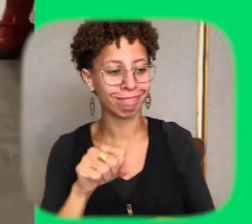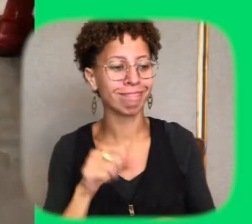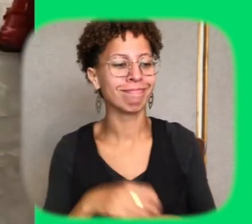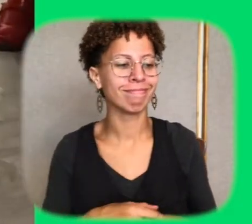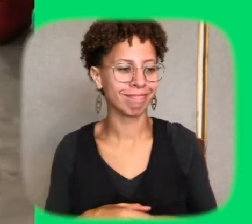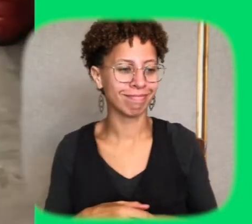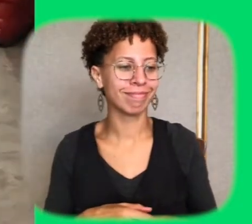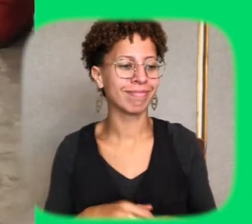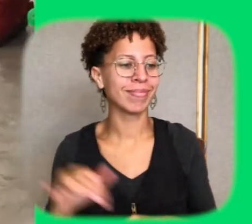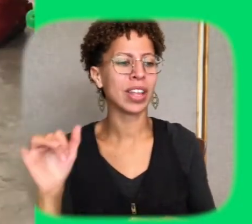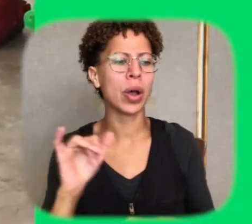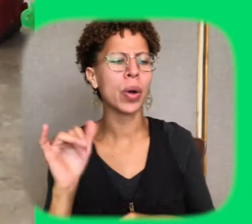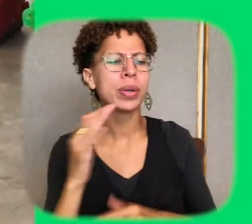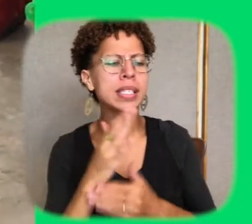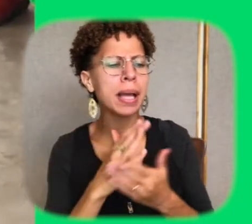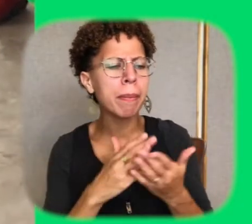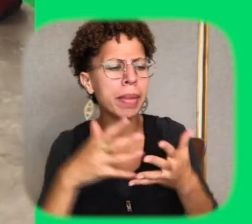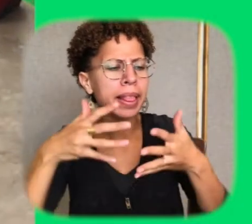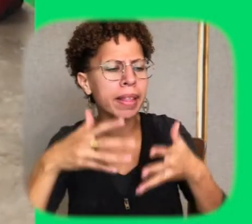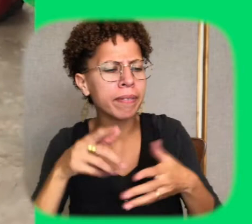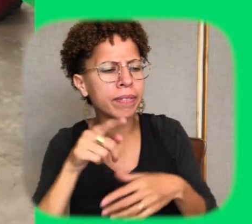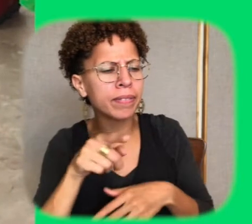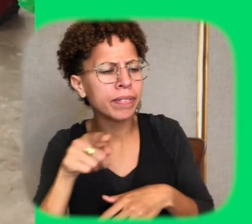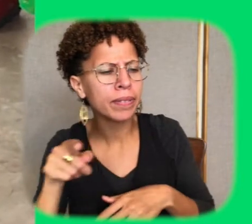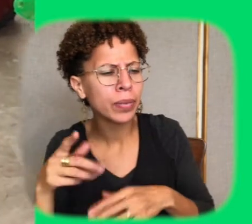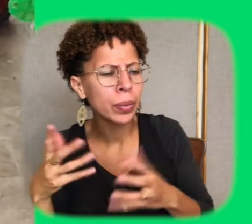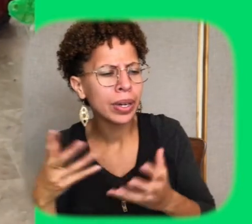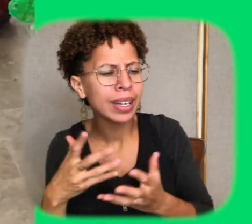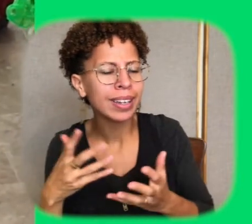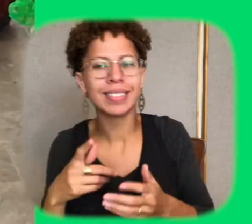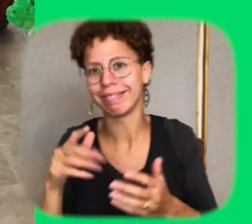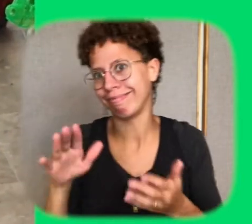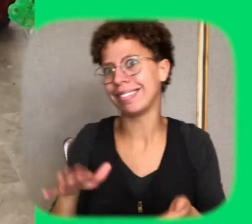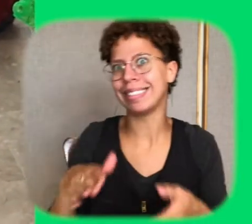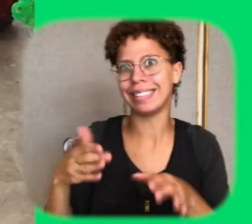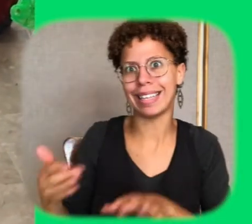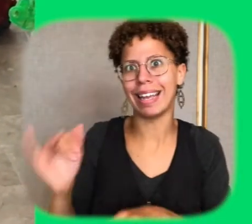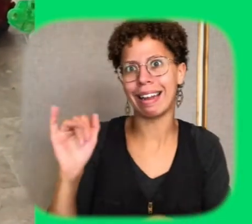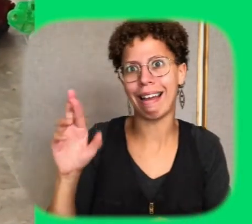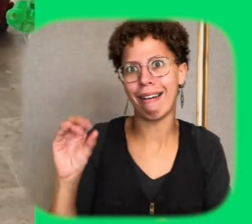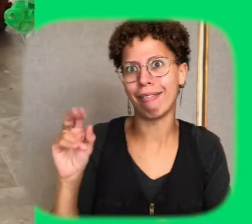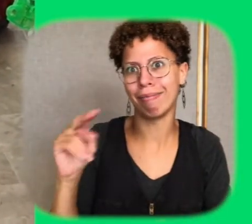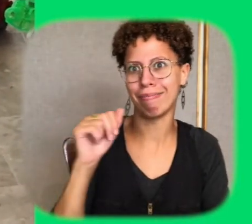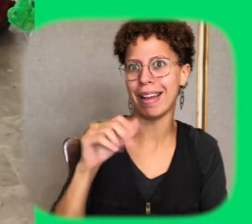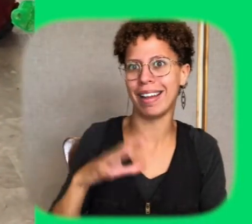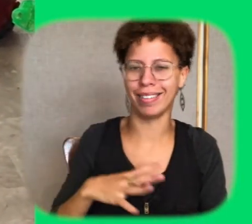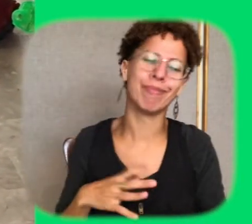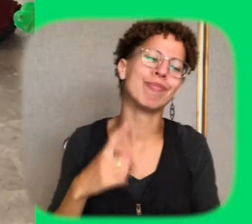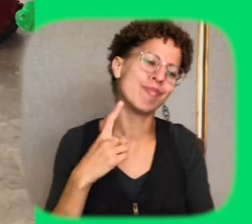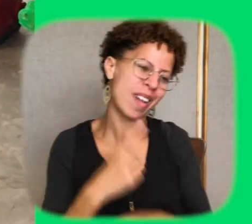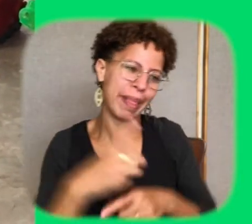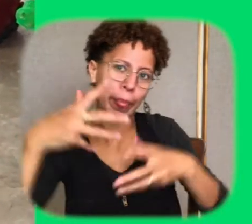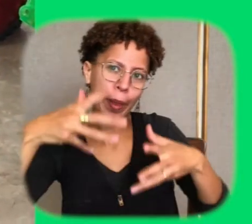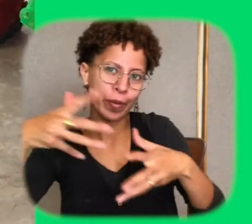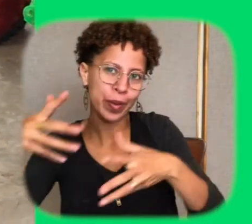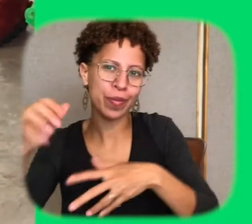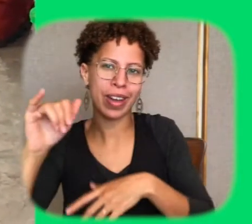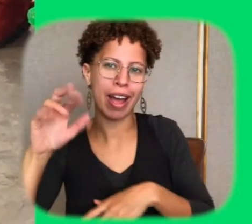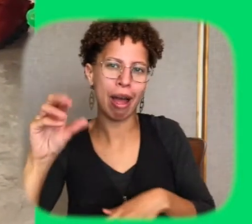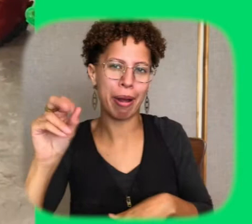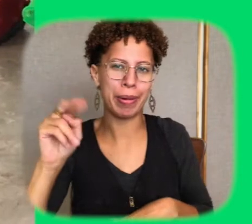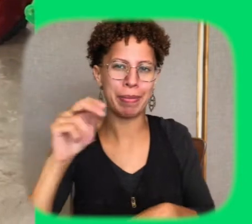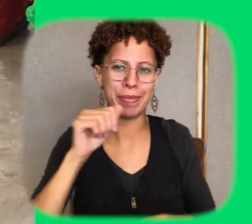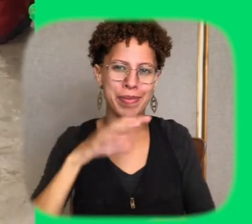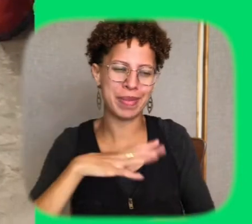there. Dead Iron Man. Yeah, we just have some pieces of Iron Man, which is really cool because it's connected to something